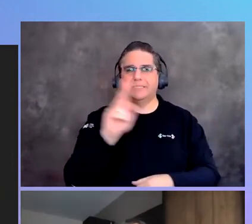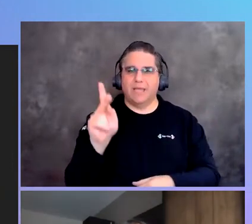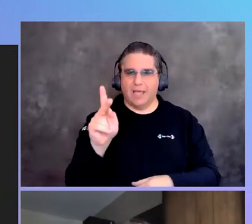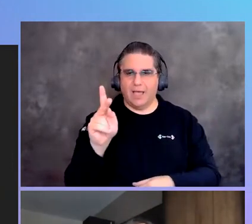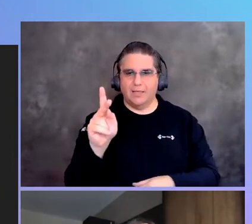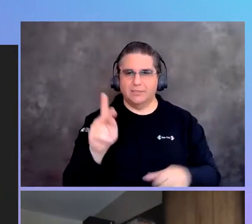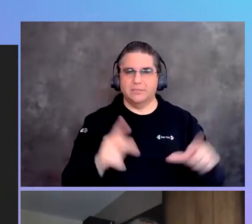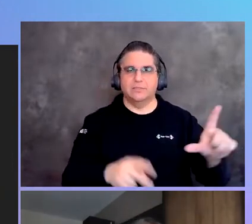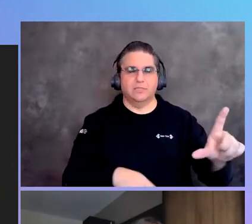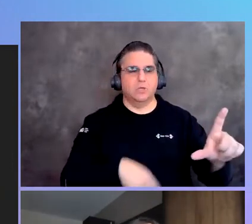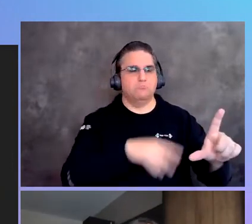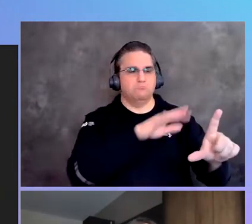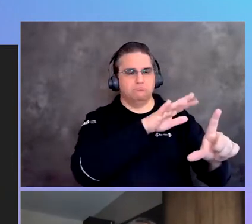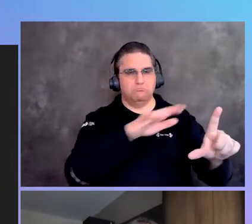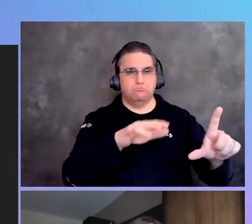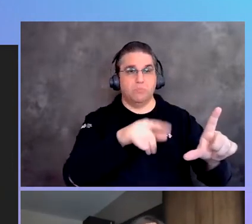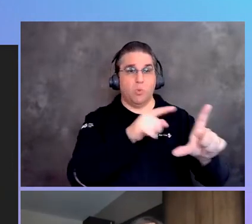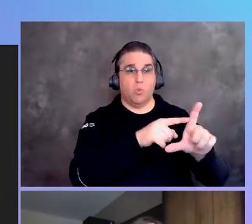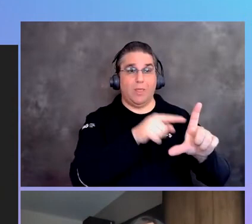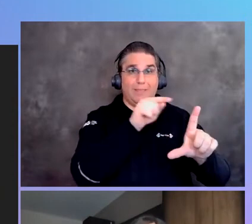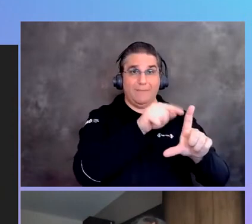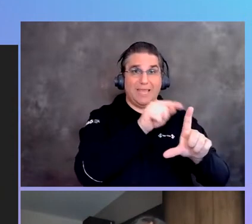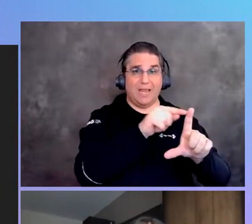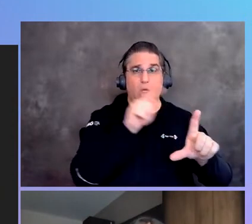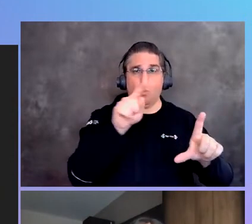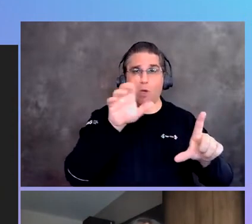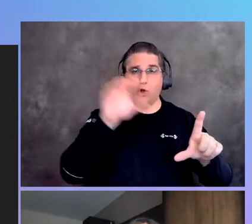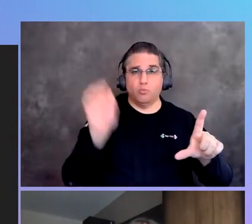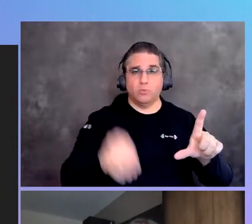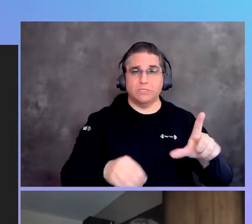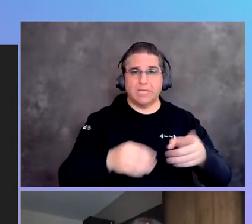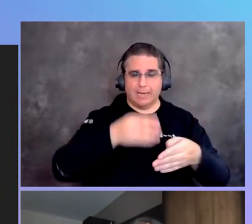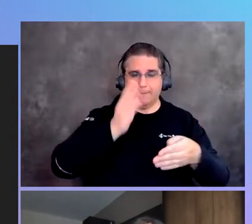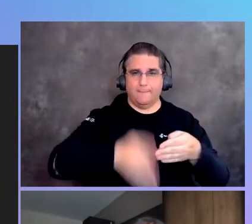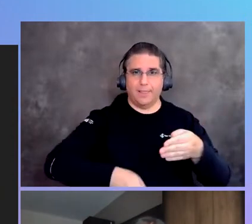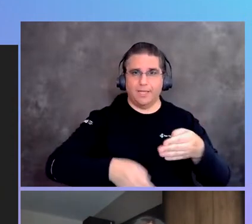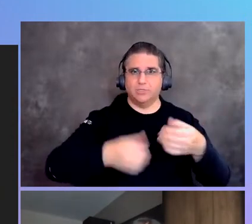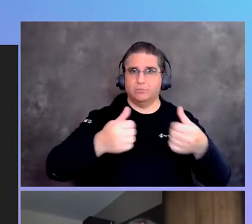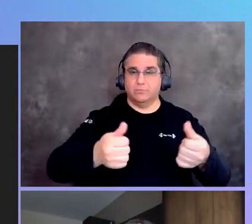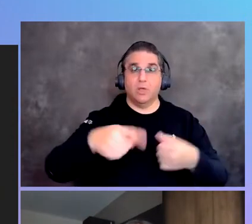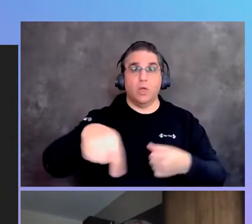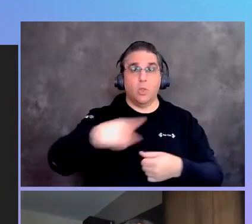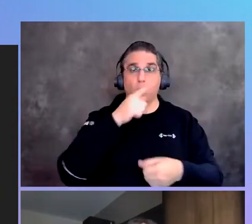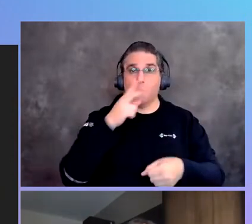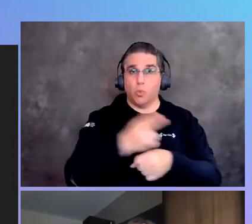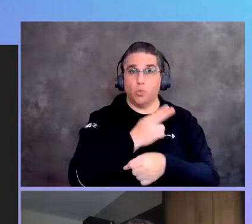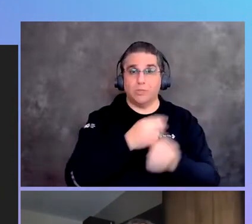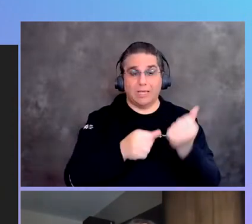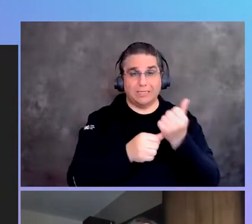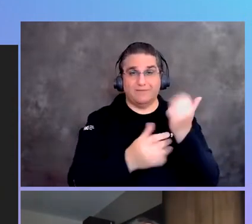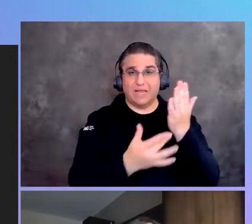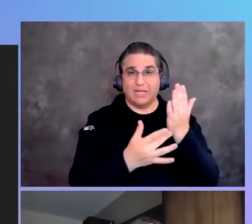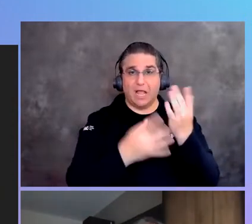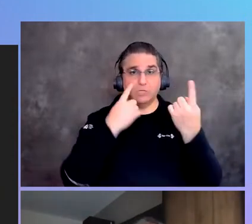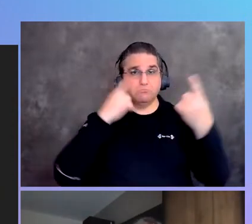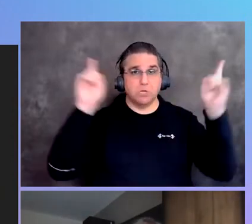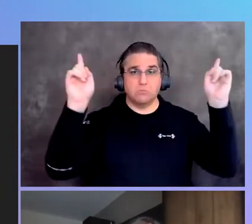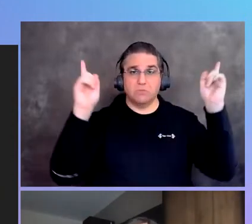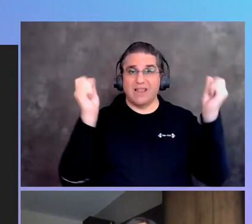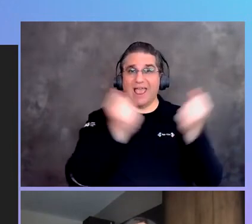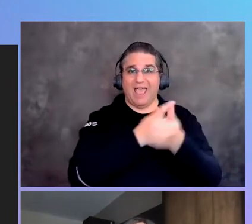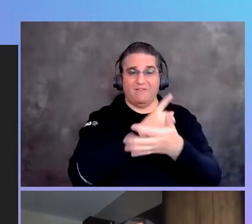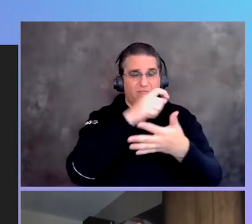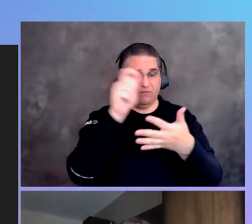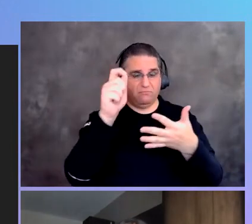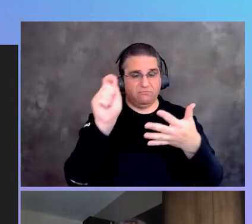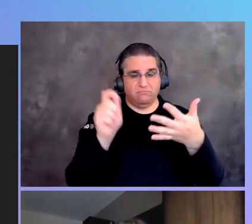had 100% task completion rate. So users of assistive technologies were able to do all of these tasks